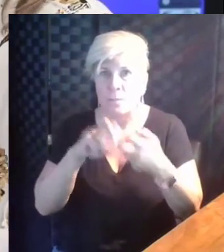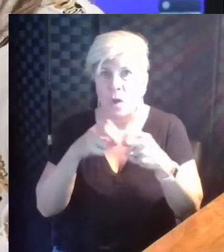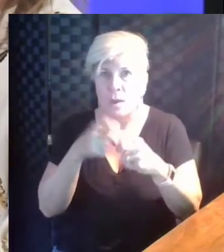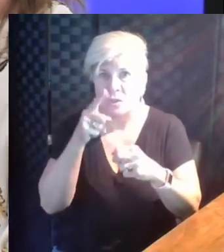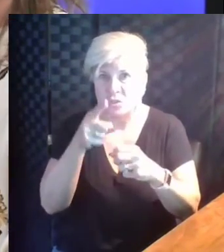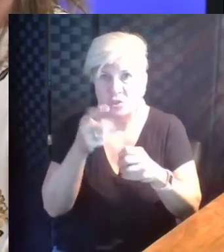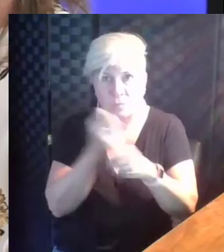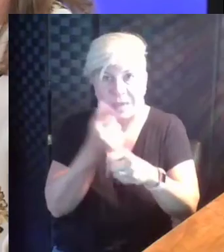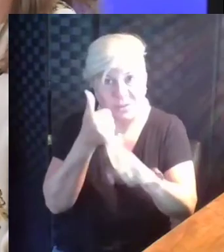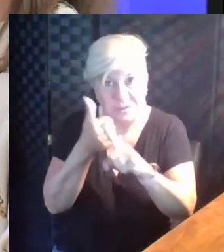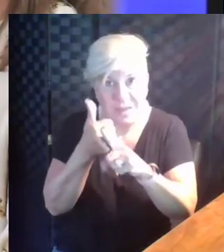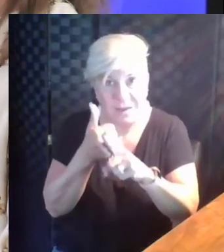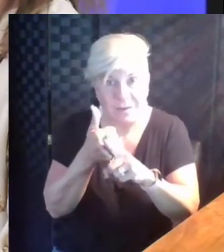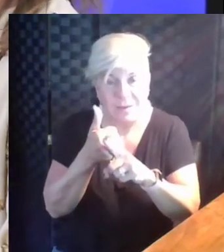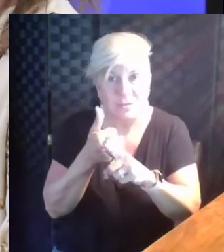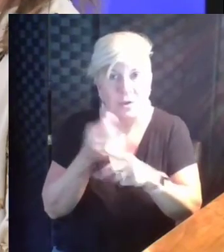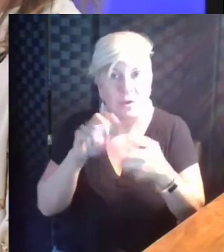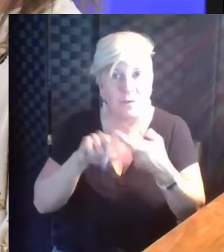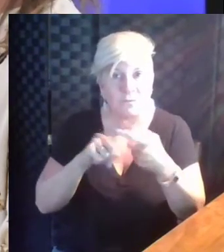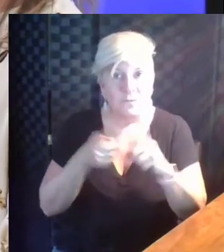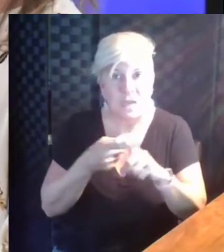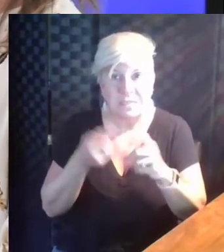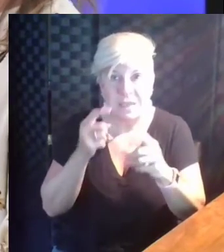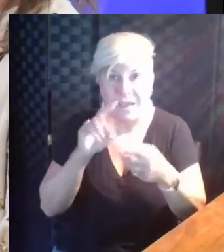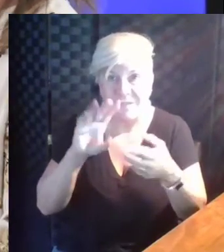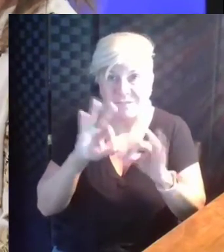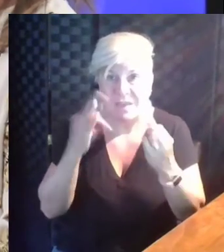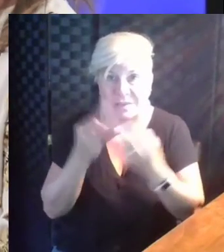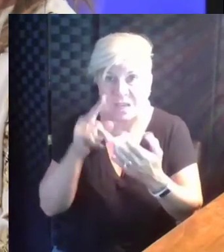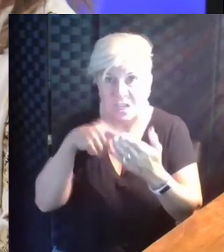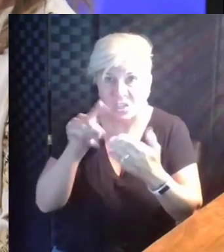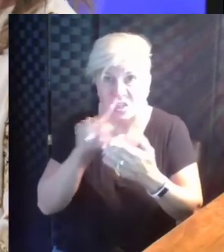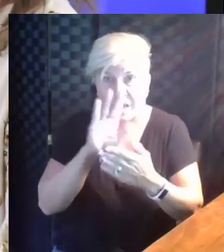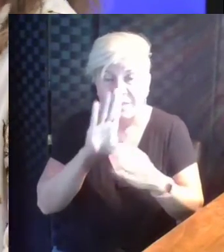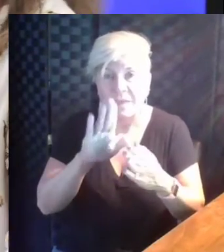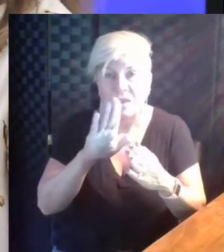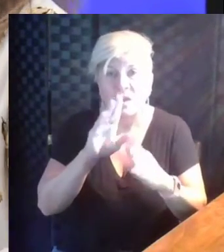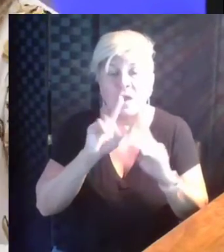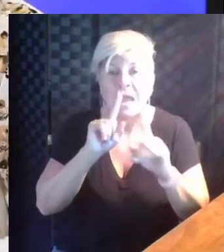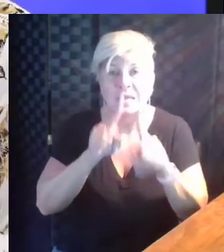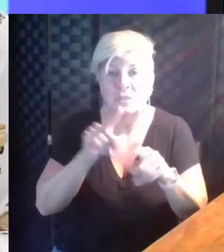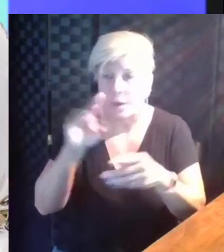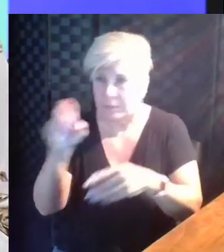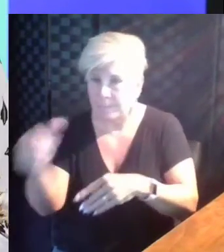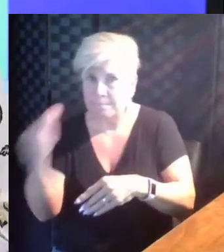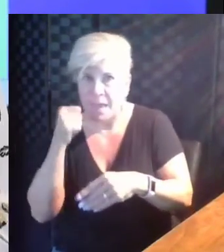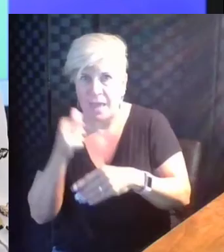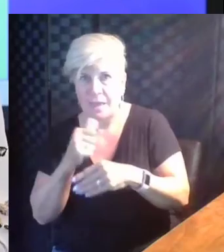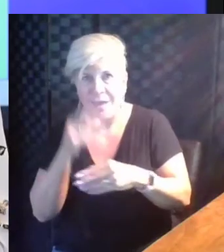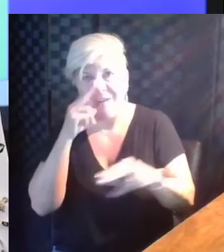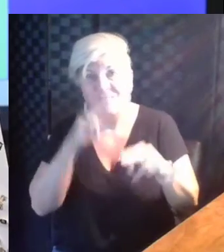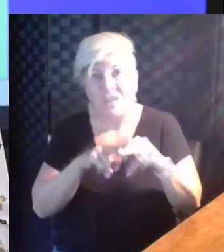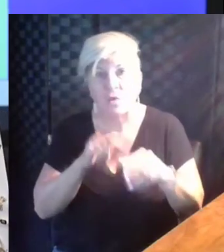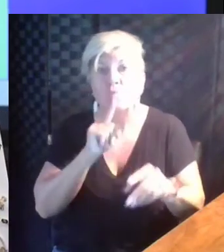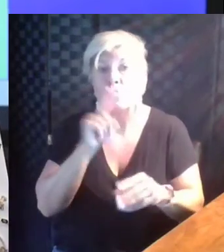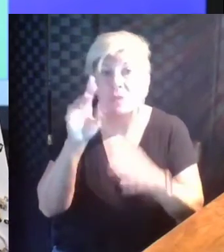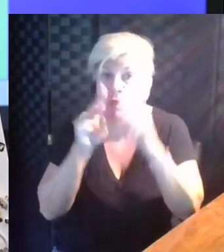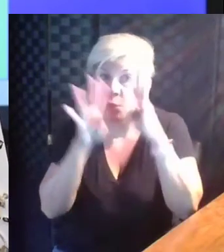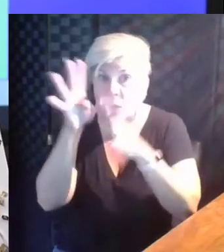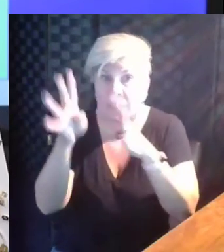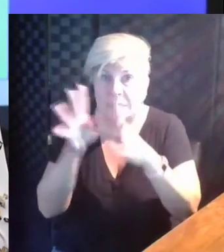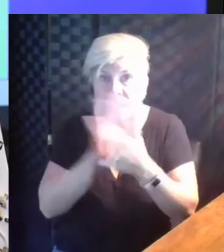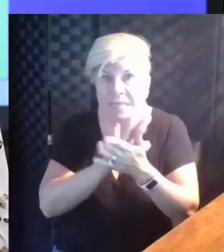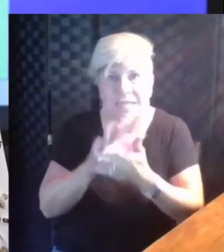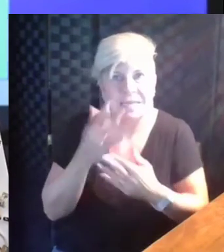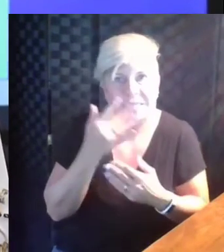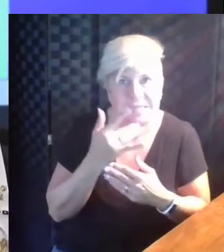problem that you created. That way your friends and family can check their answer on the back. This can be a lot of fun. You can be really creative, make it